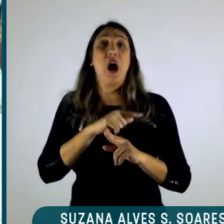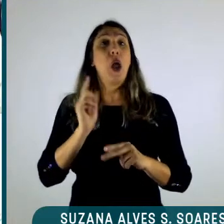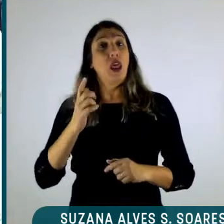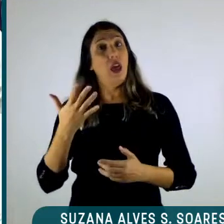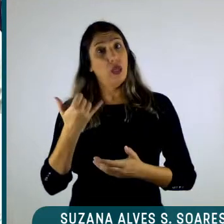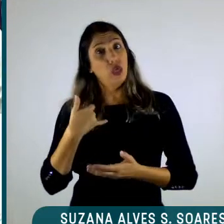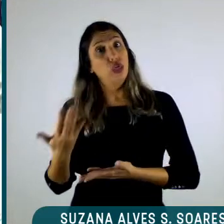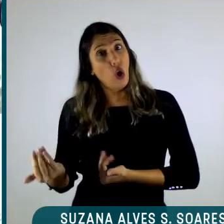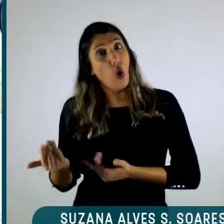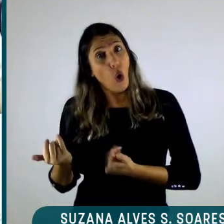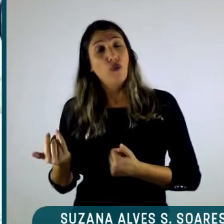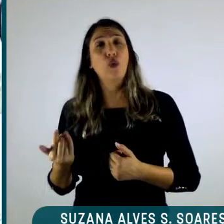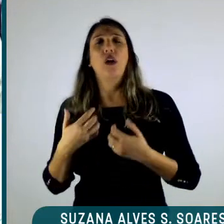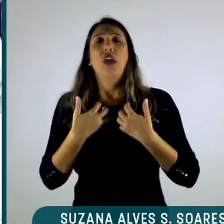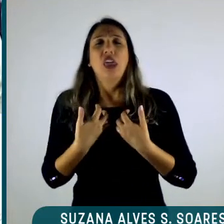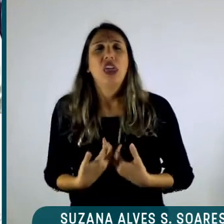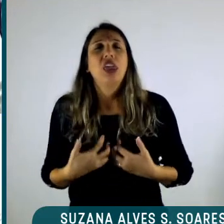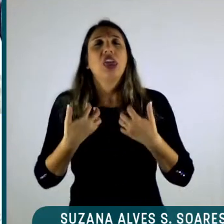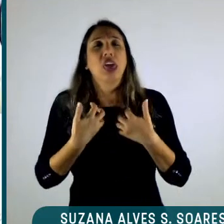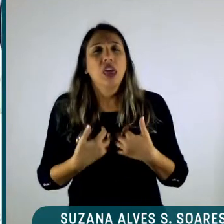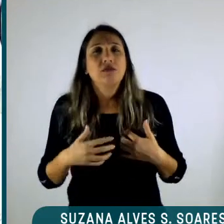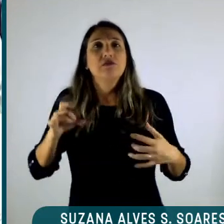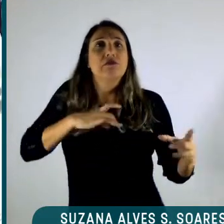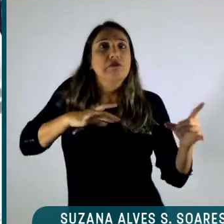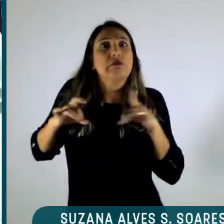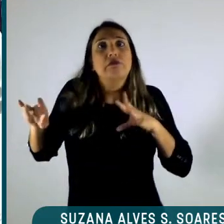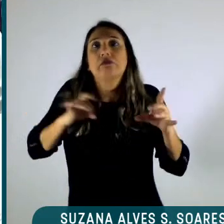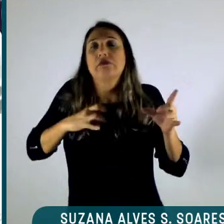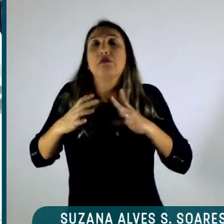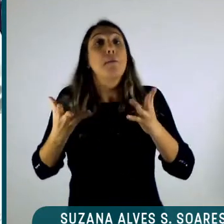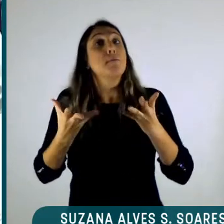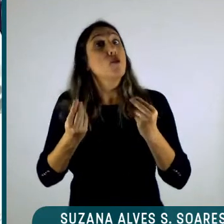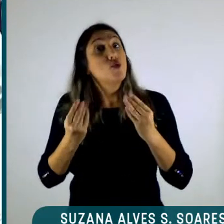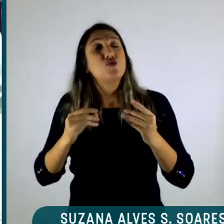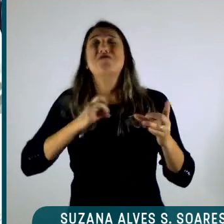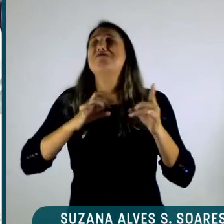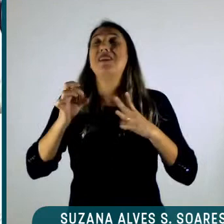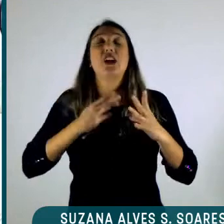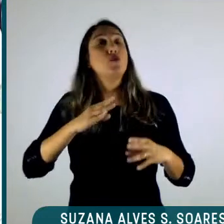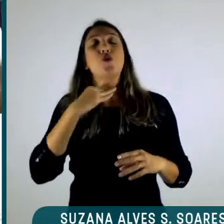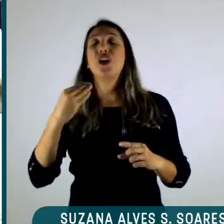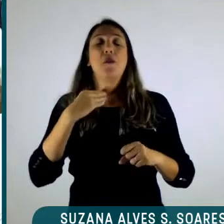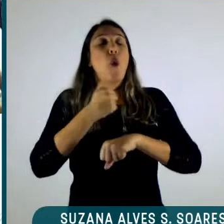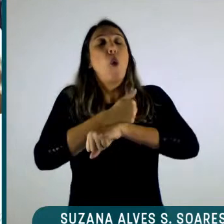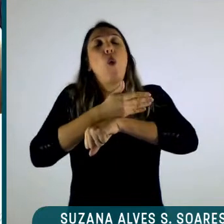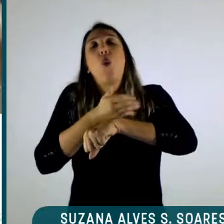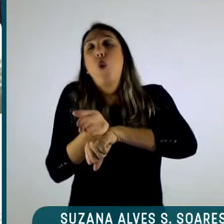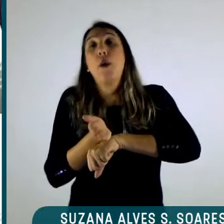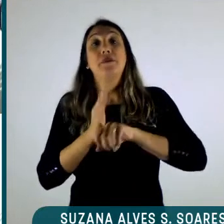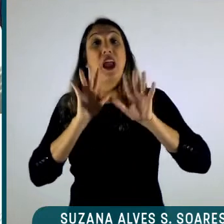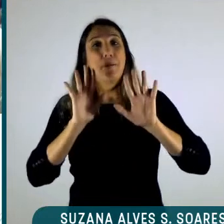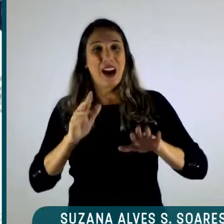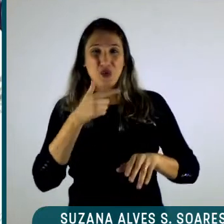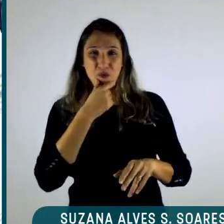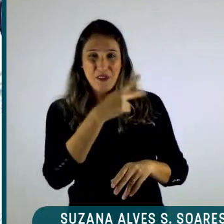disease before. He was relatively young. He was very tired. He was afraid, and he was afraid of dying all the